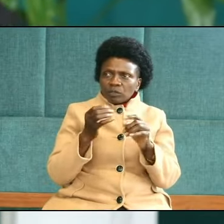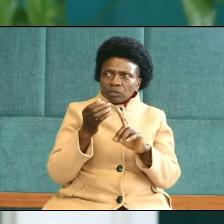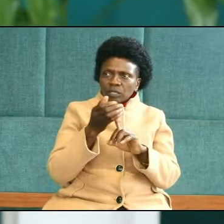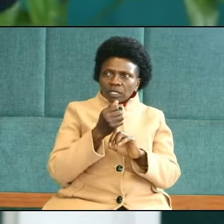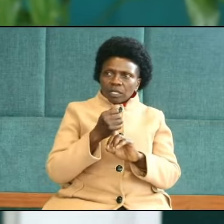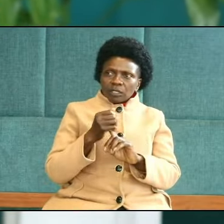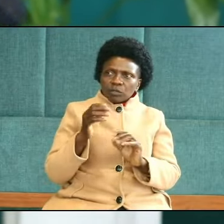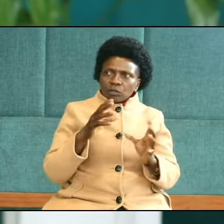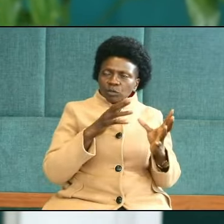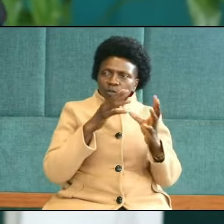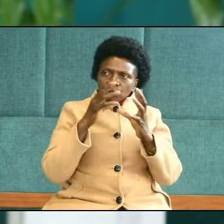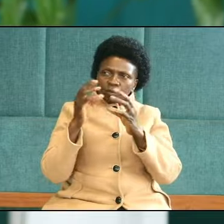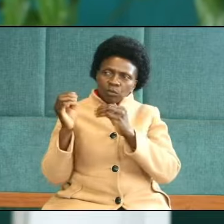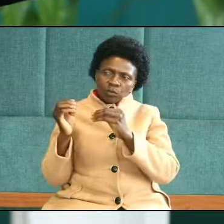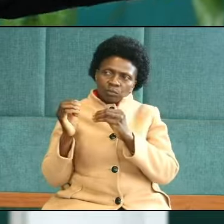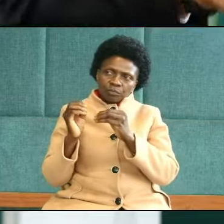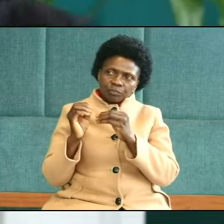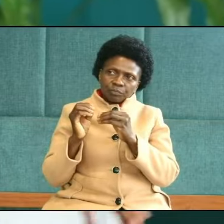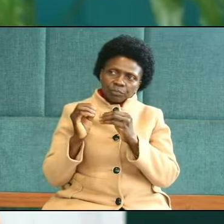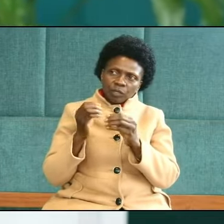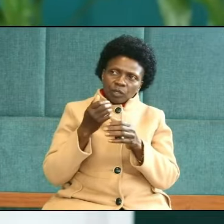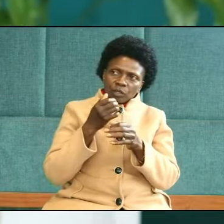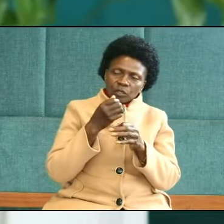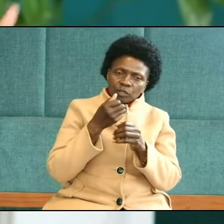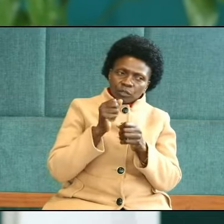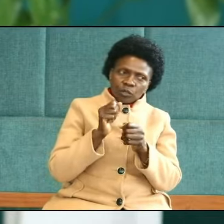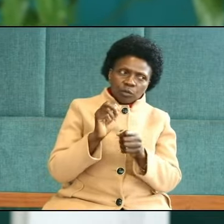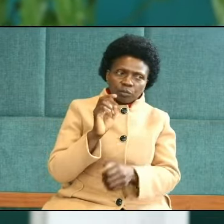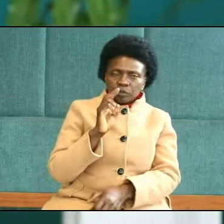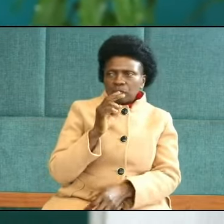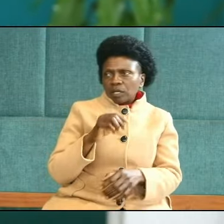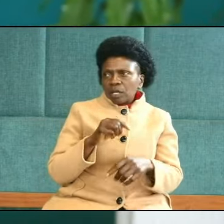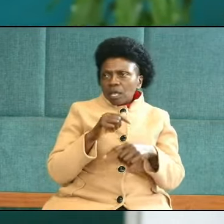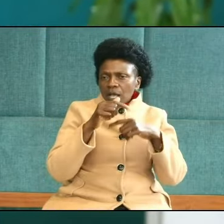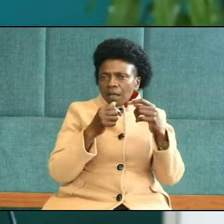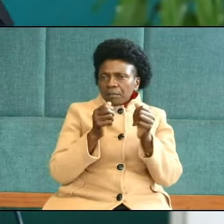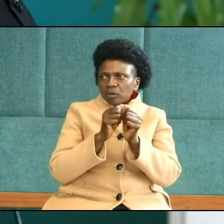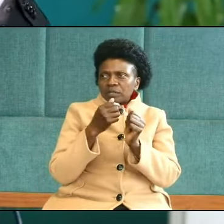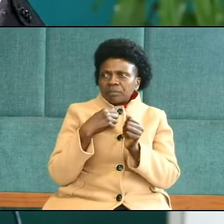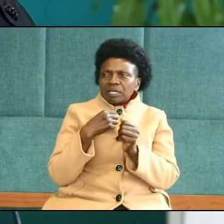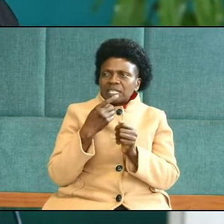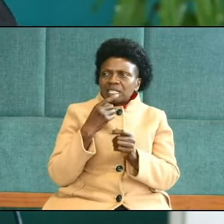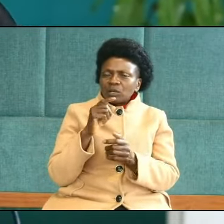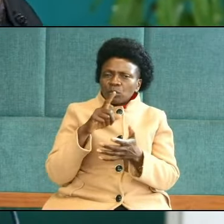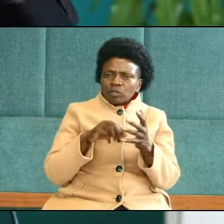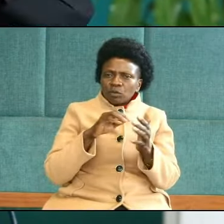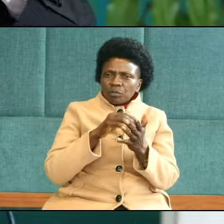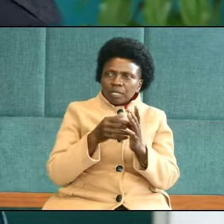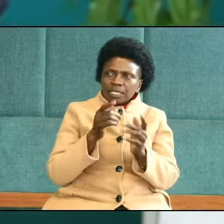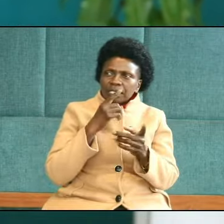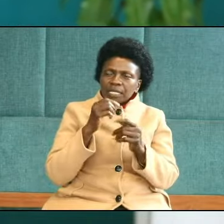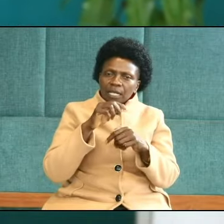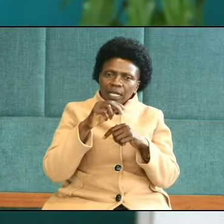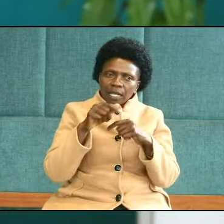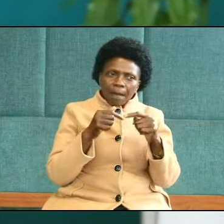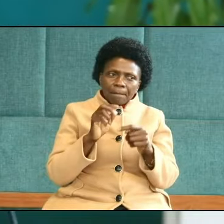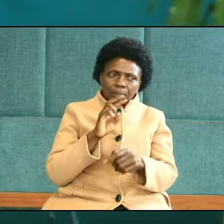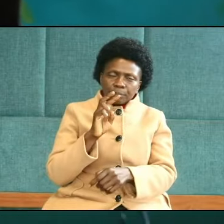to go with his taxi so he could get a taxi person. Come with me. And we were, what do you mean? He said,